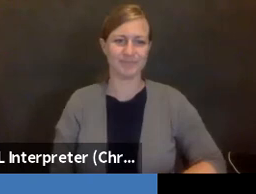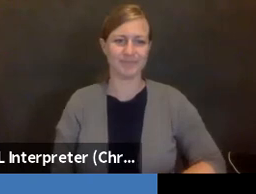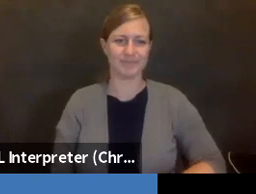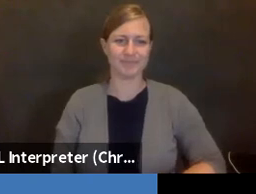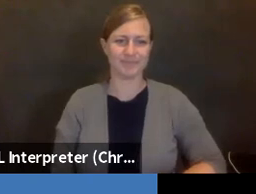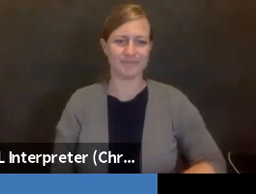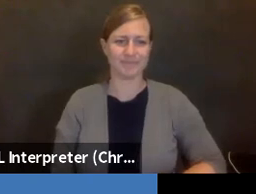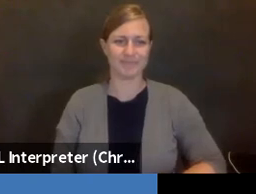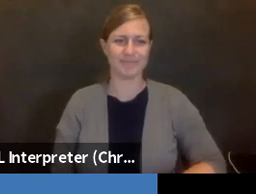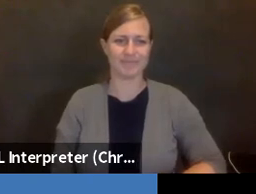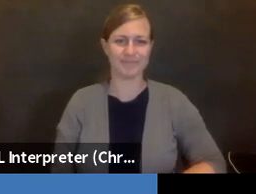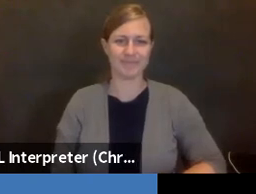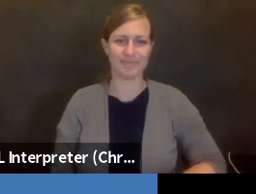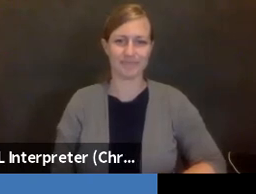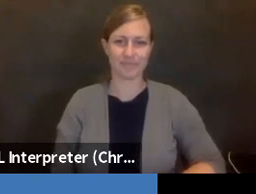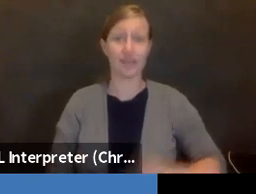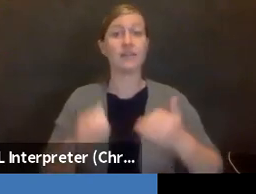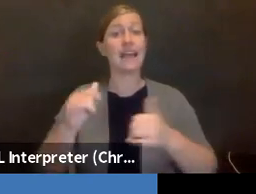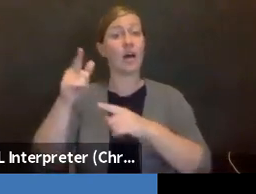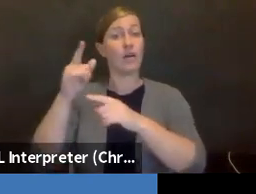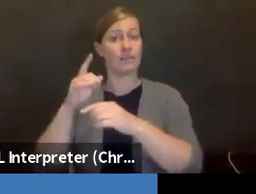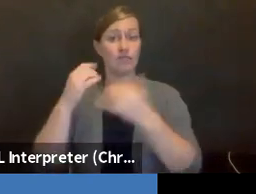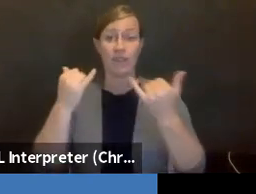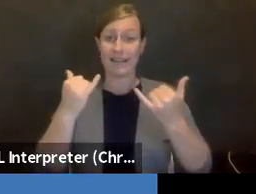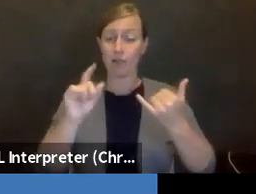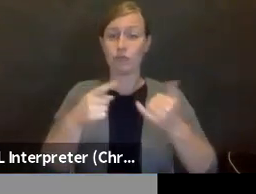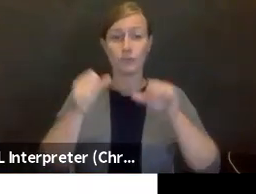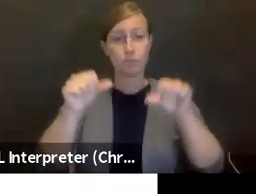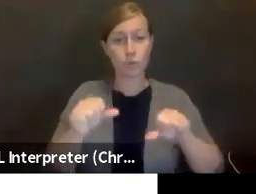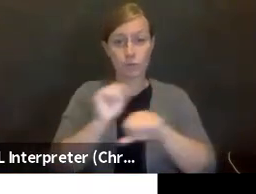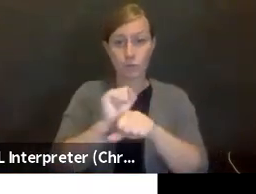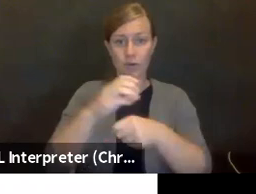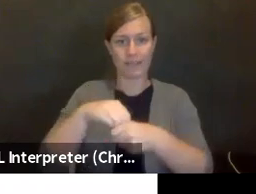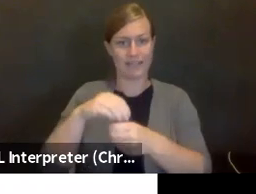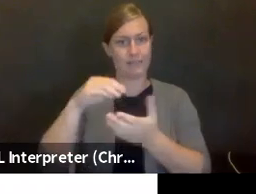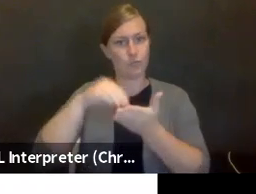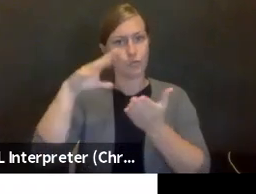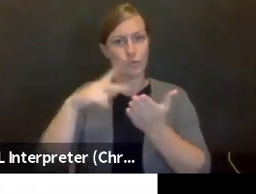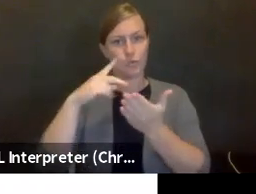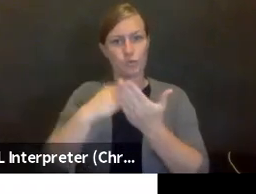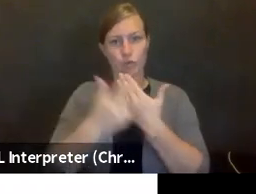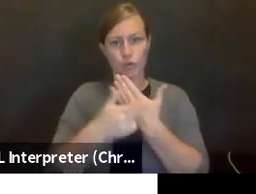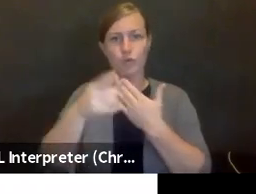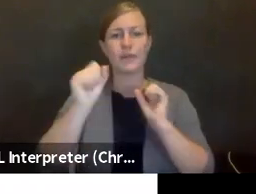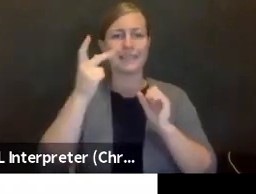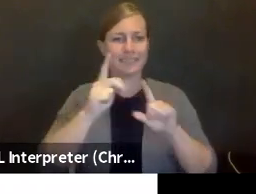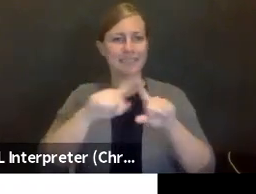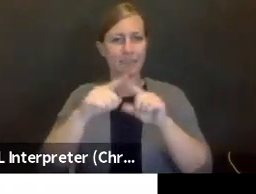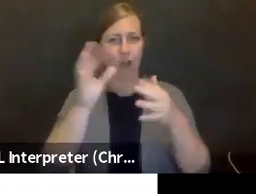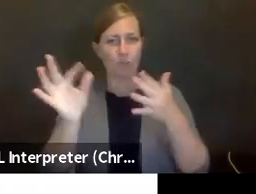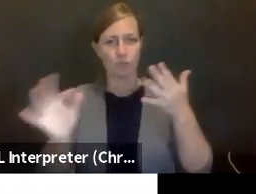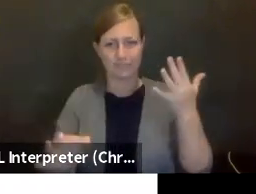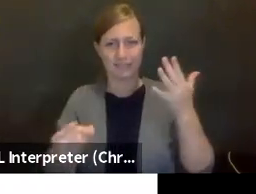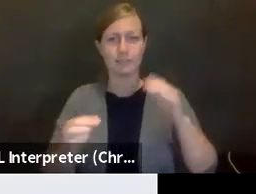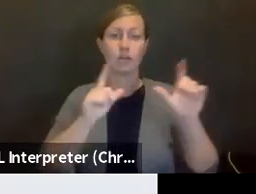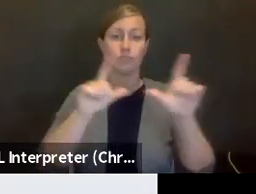Okay, so I'm going back to that. Right now, we're just posting work in the student journal to see what options you have. The next one is